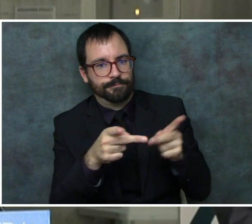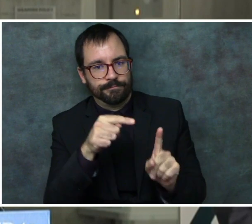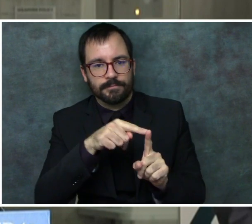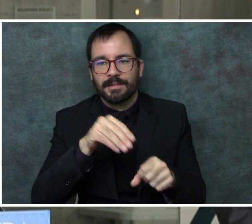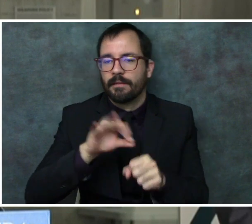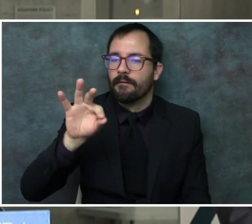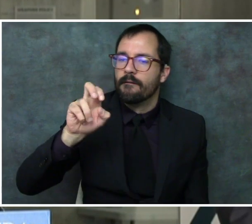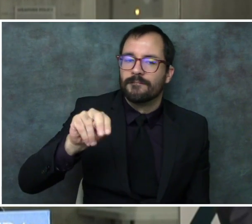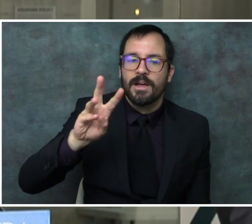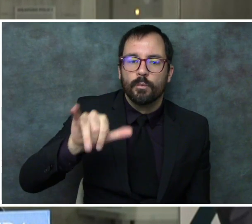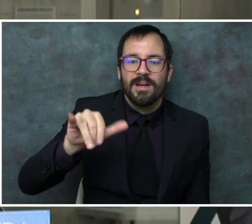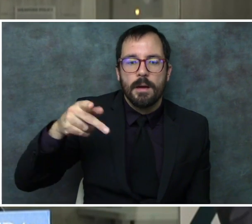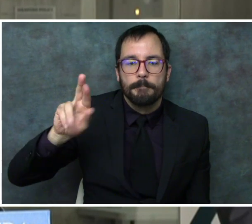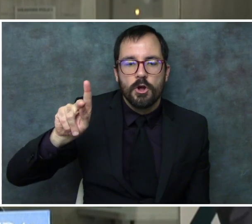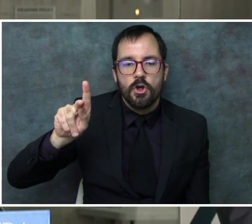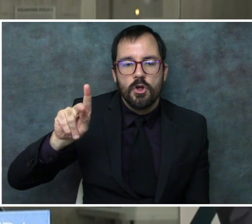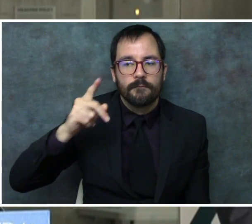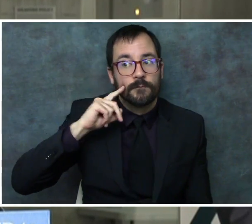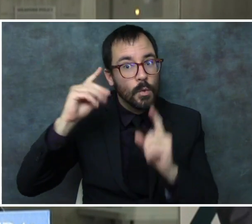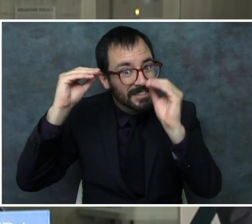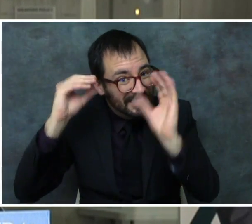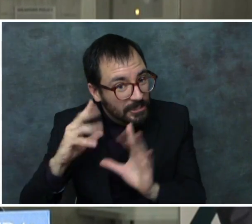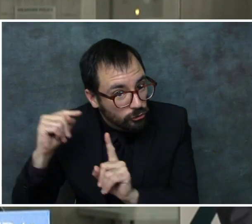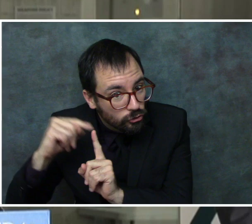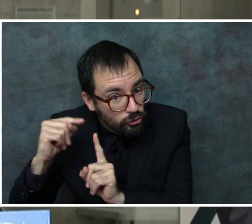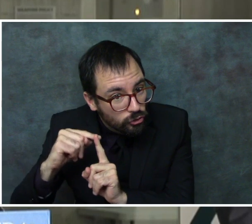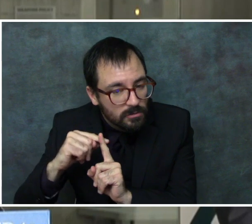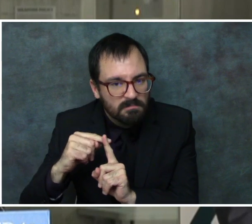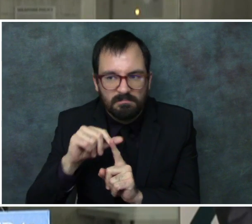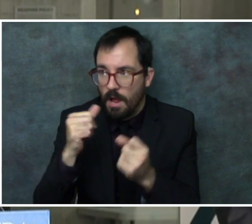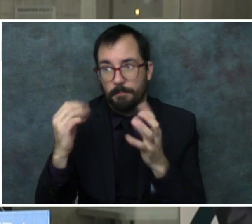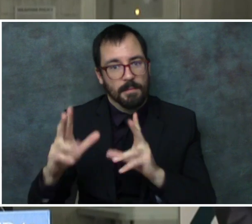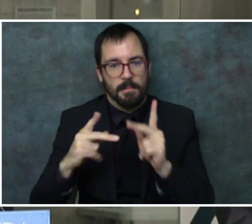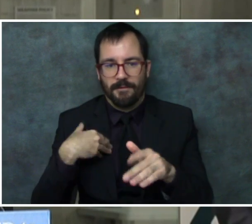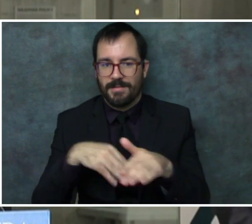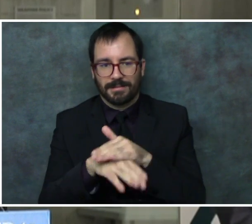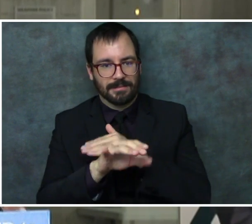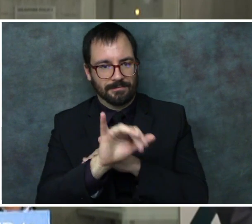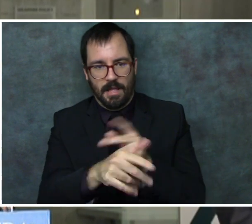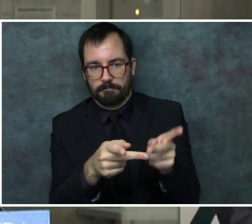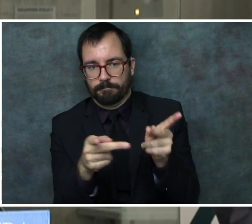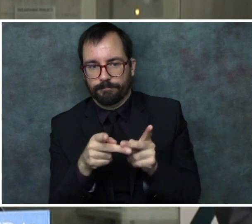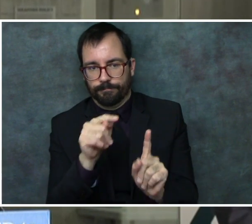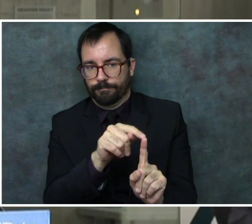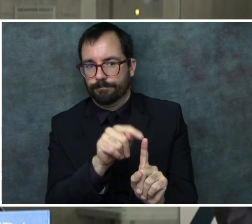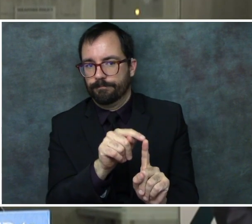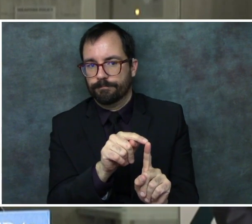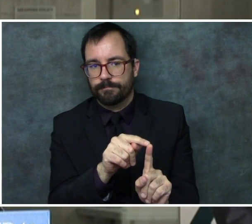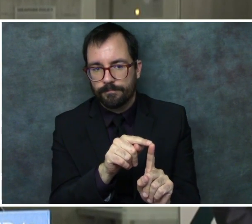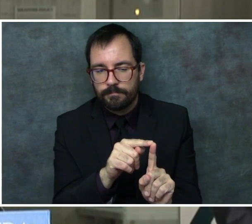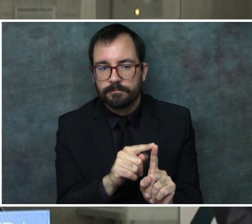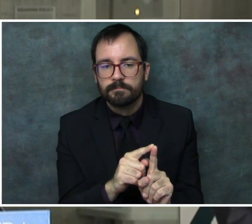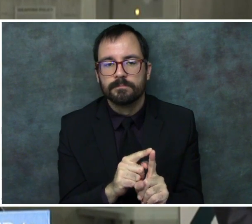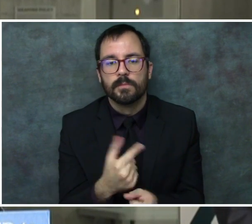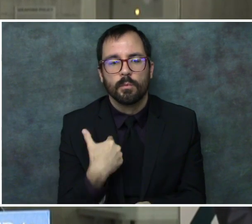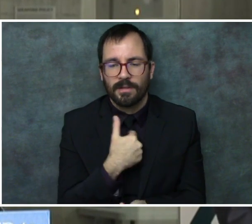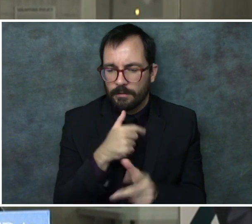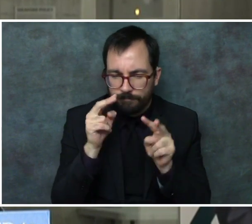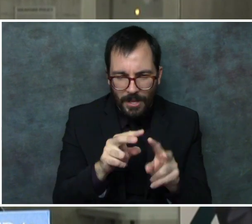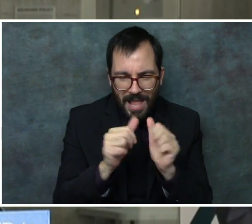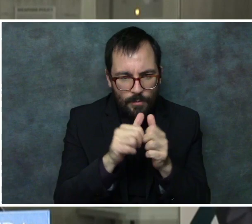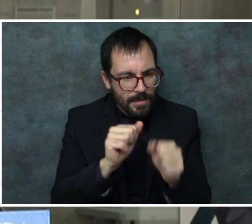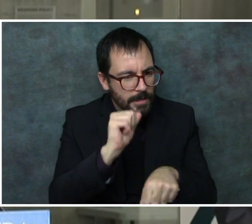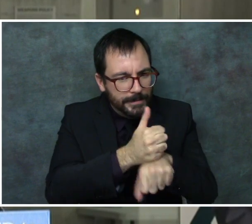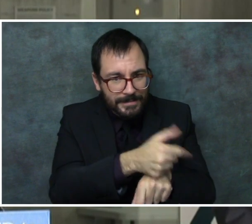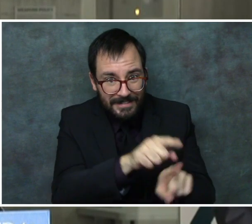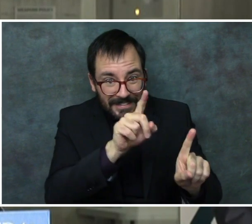testing facility at Fenway Park for teachers. Not many people have accessed that testing facility. So we're looking at how do we bring that testing closer to the school. So it's about